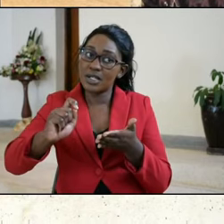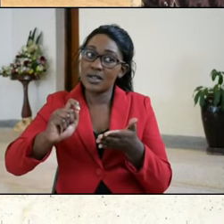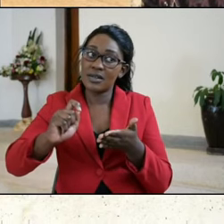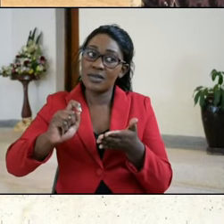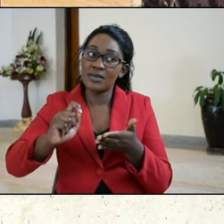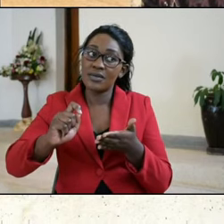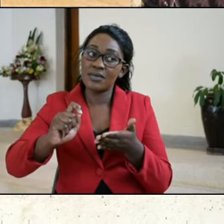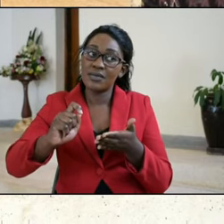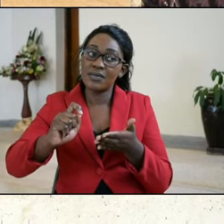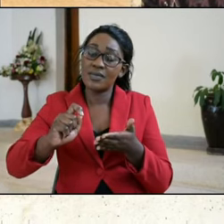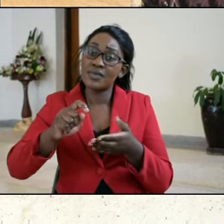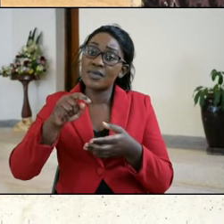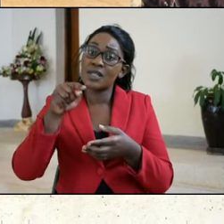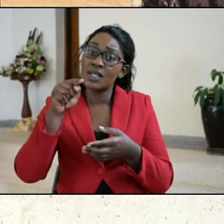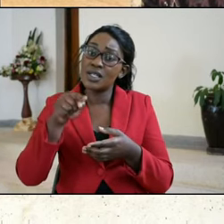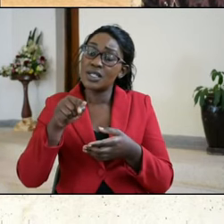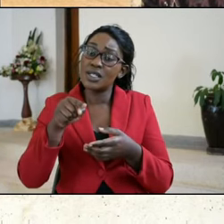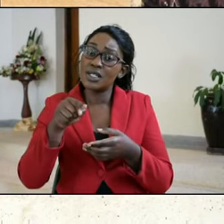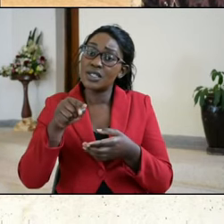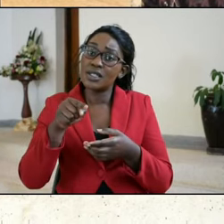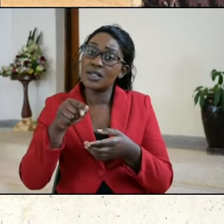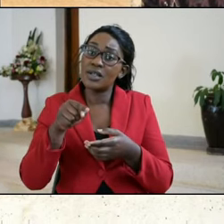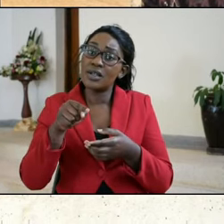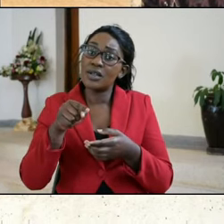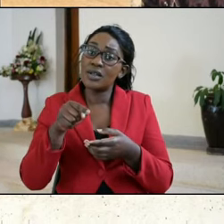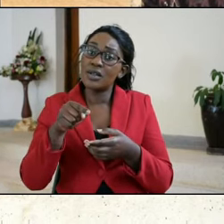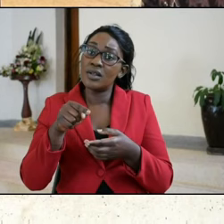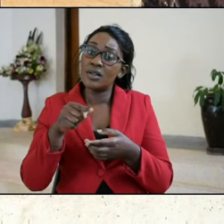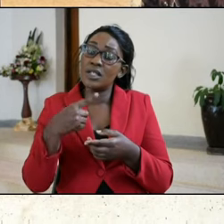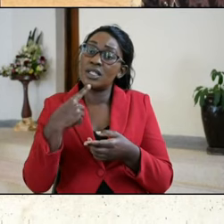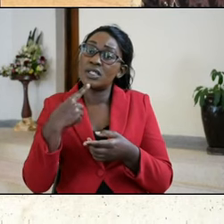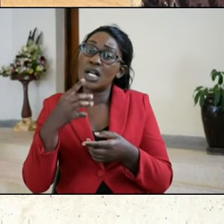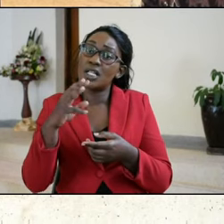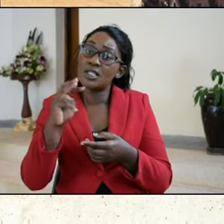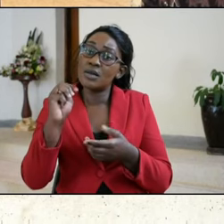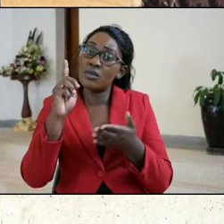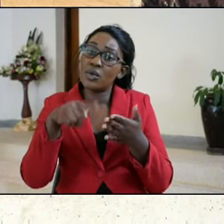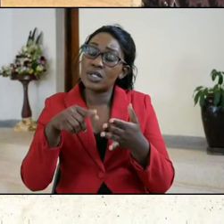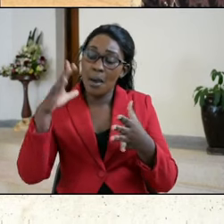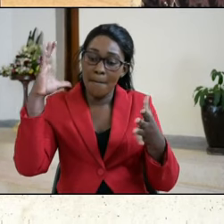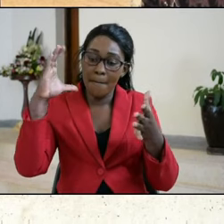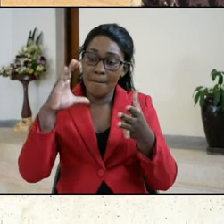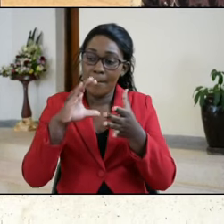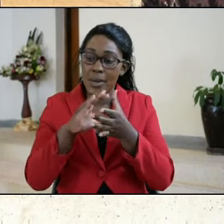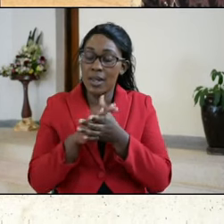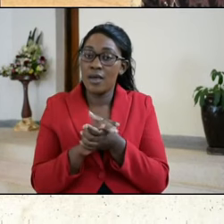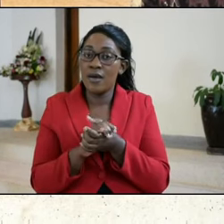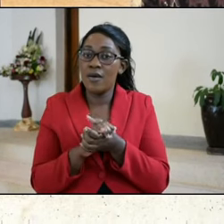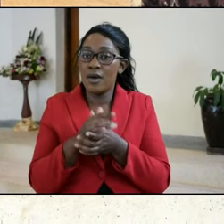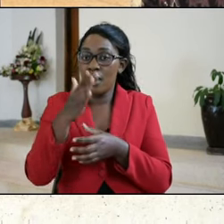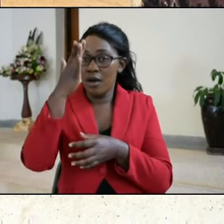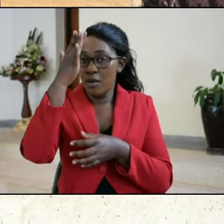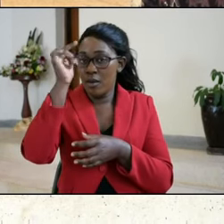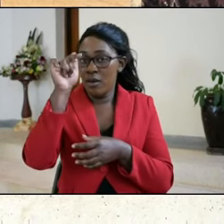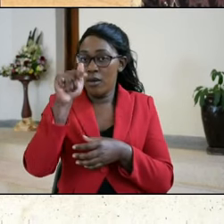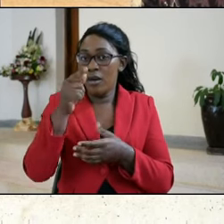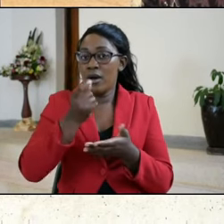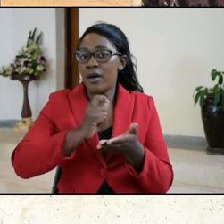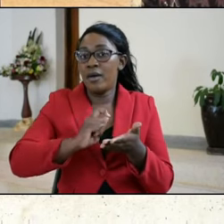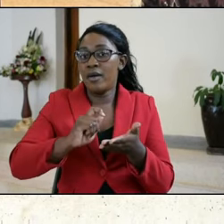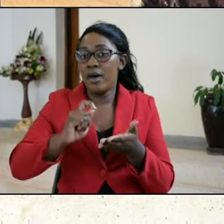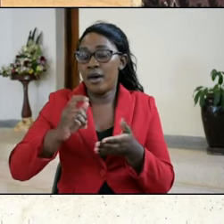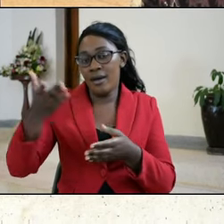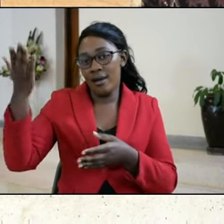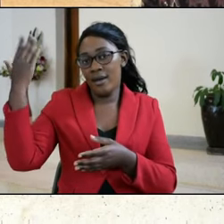So Paul quotes from Isaiah and all those other prophets. So he tells them, believe, because it was written